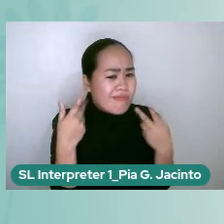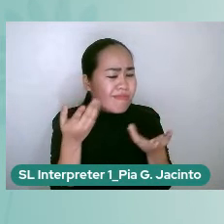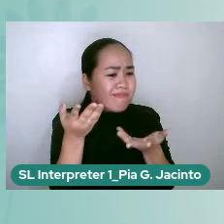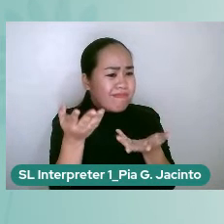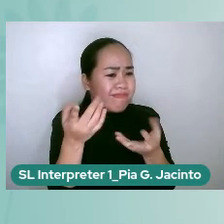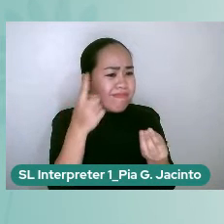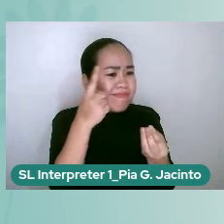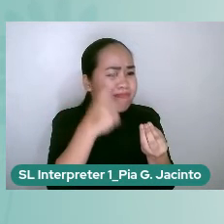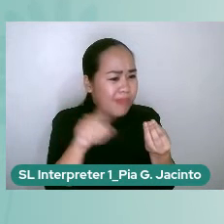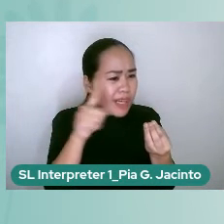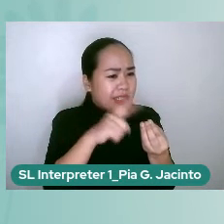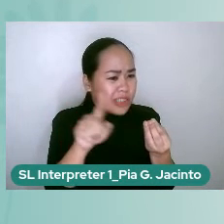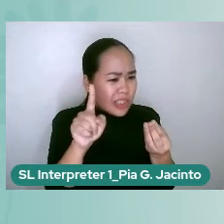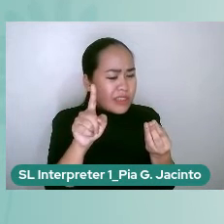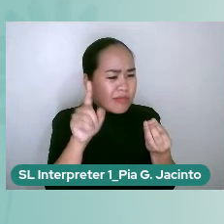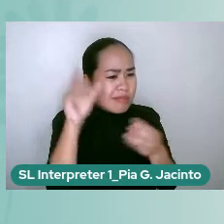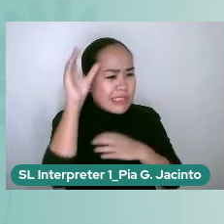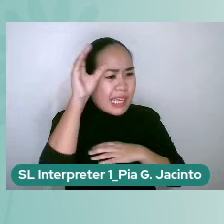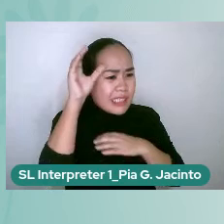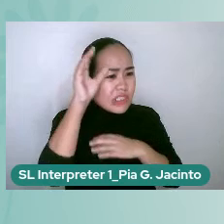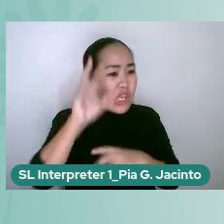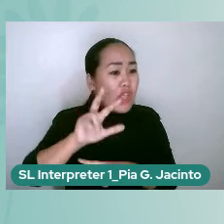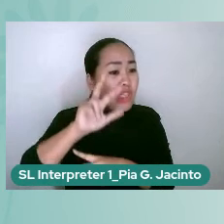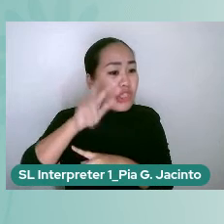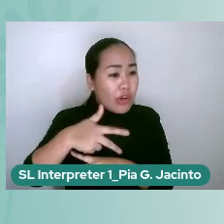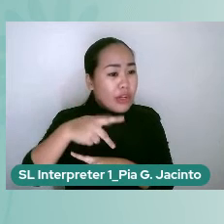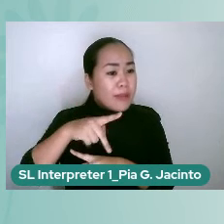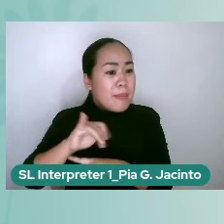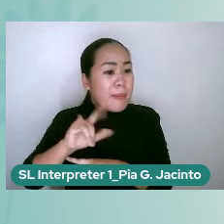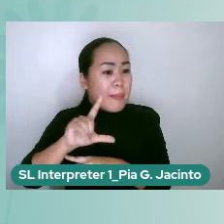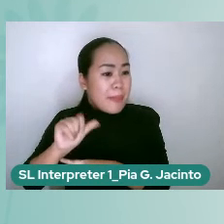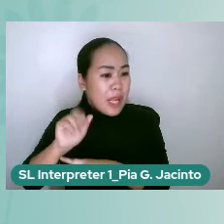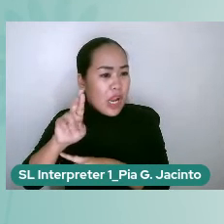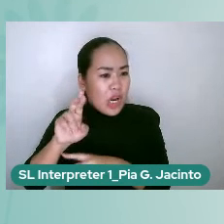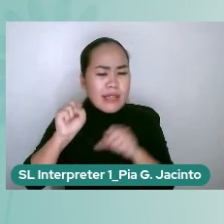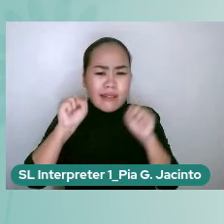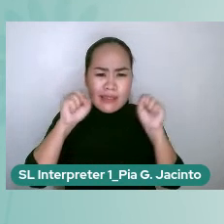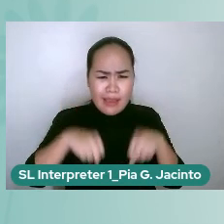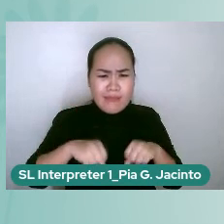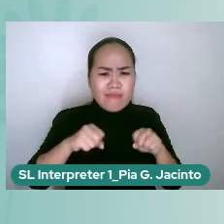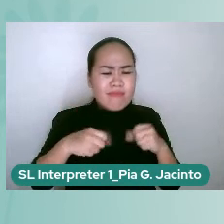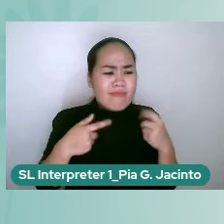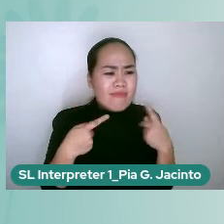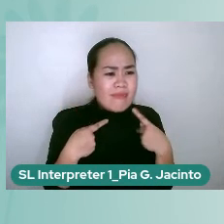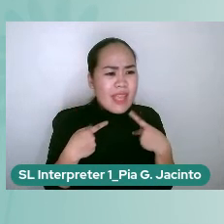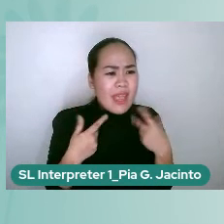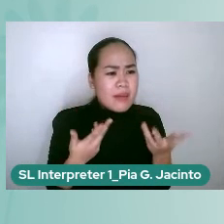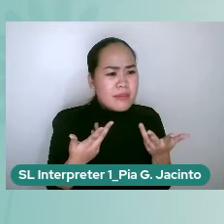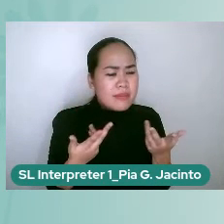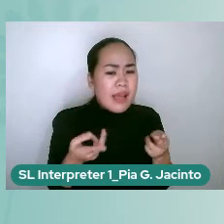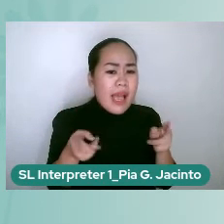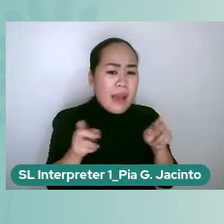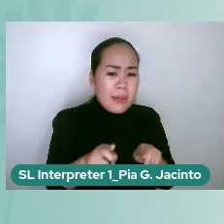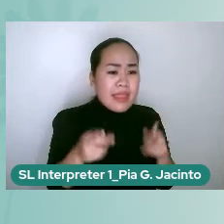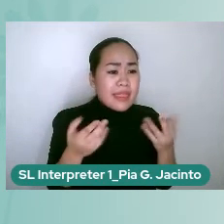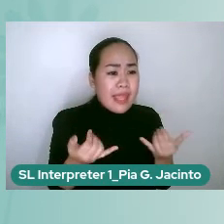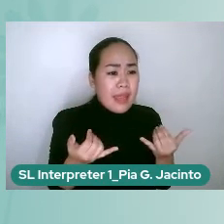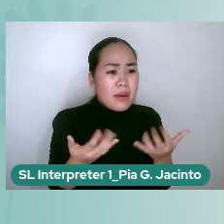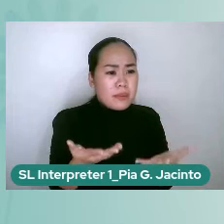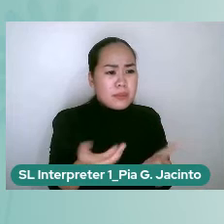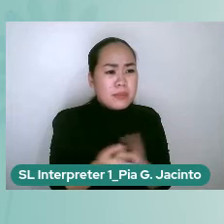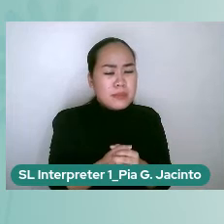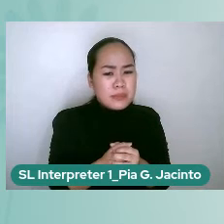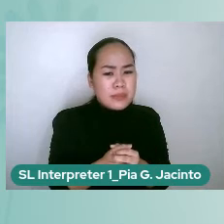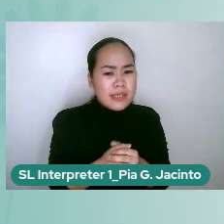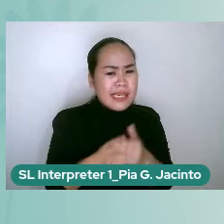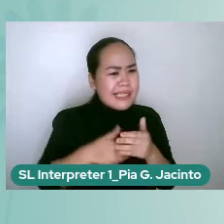and including the third pillar, can have a major benefit. That benefit is as much as 500,000 lives that can be saved in the next